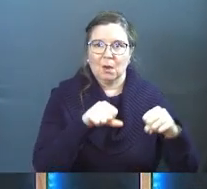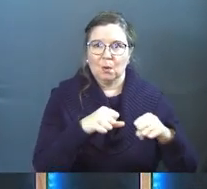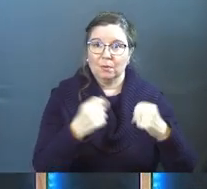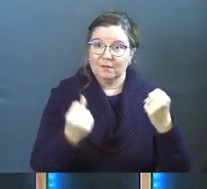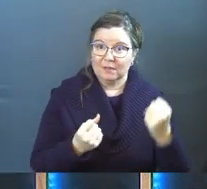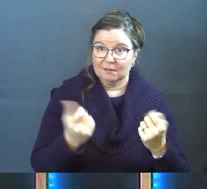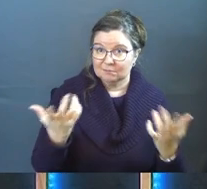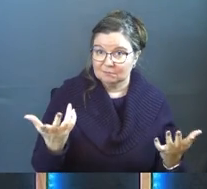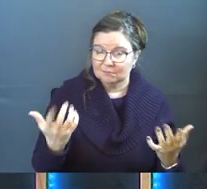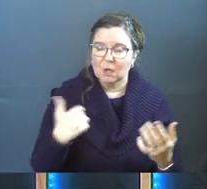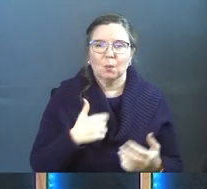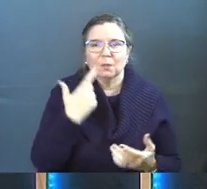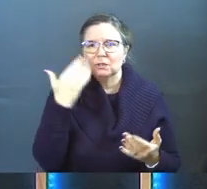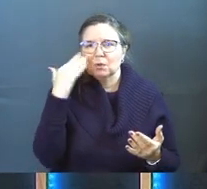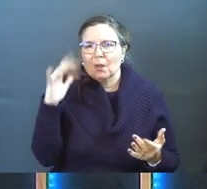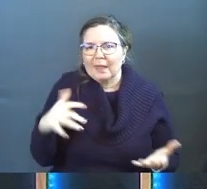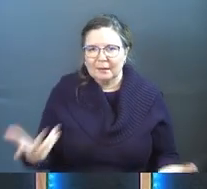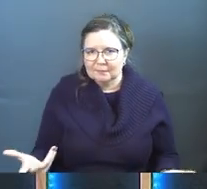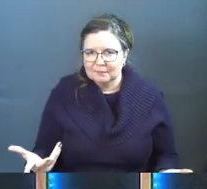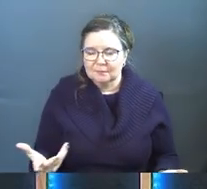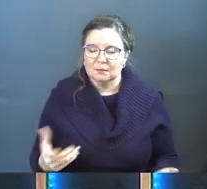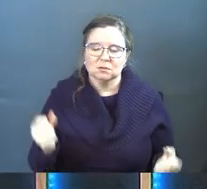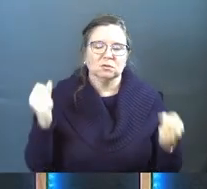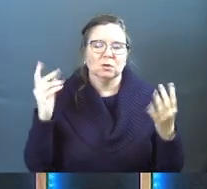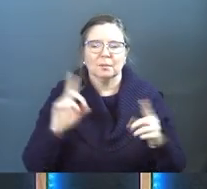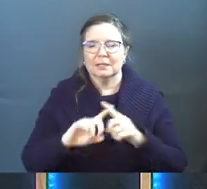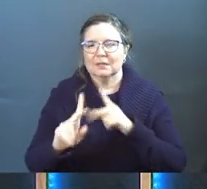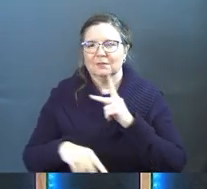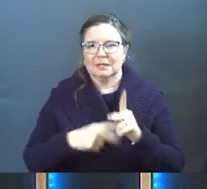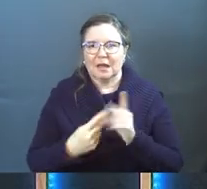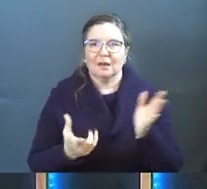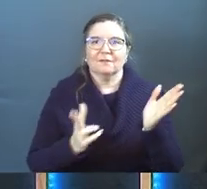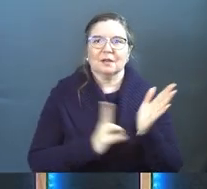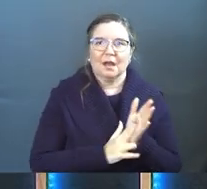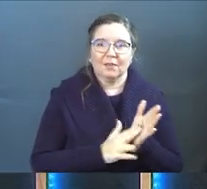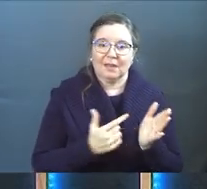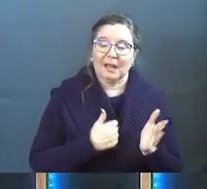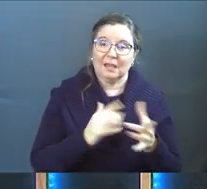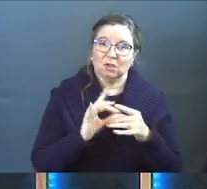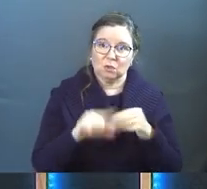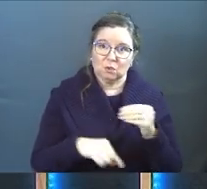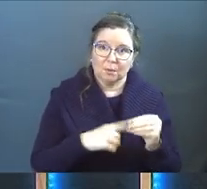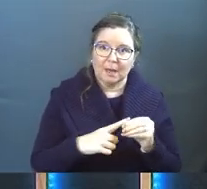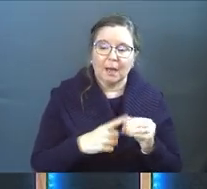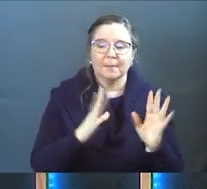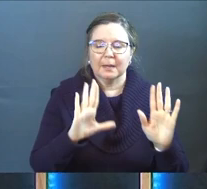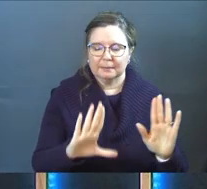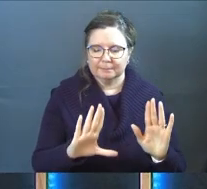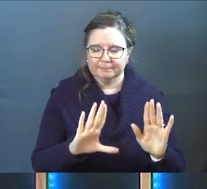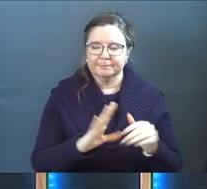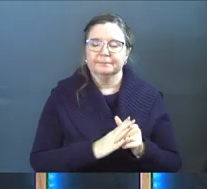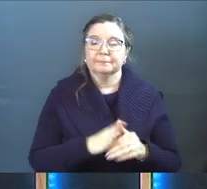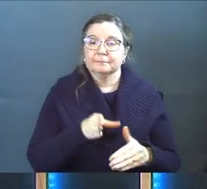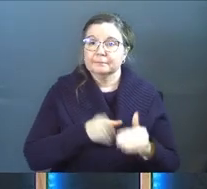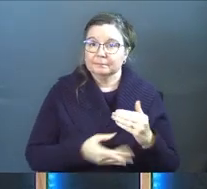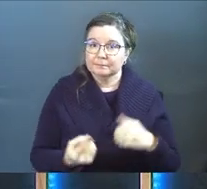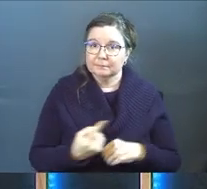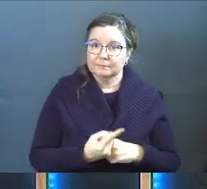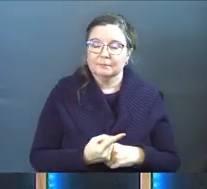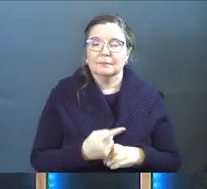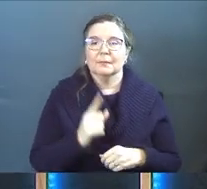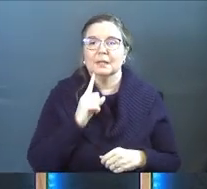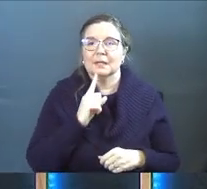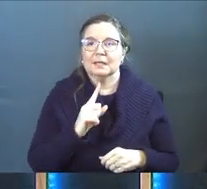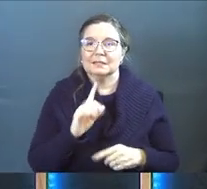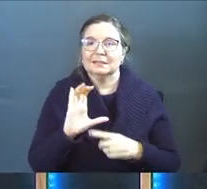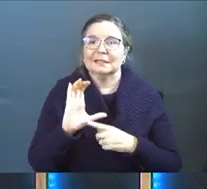vehicle. Like, we just know that. So many different kind of contracts that I could talk to you about. But here's what it is at the end of the day. It